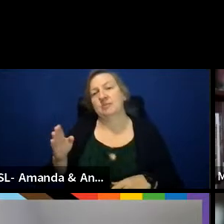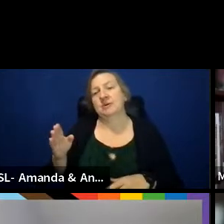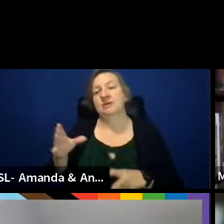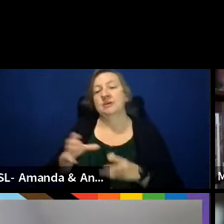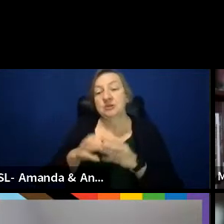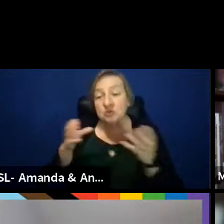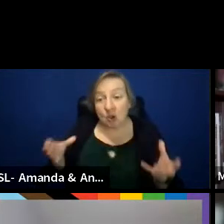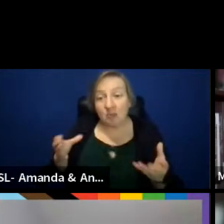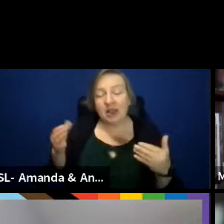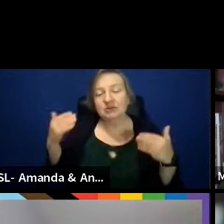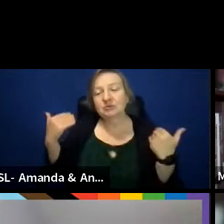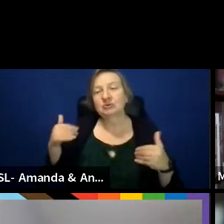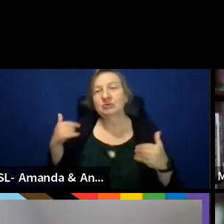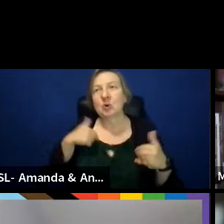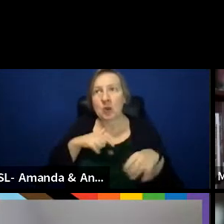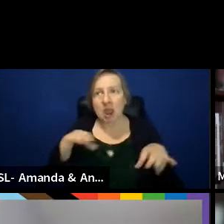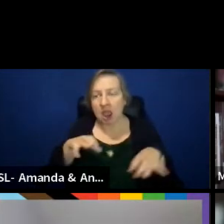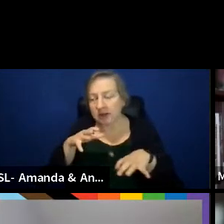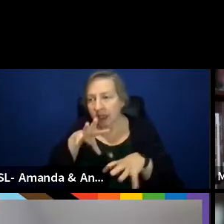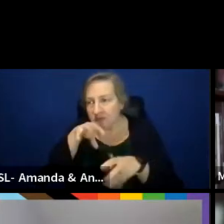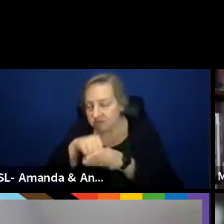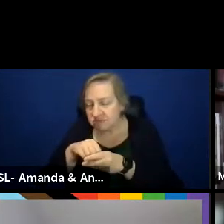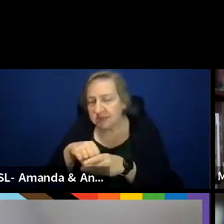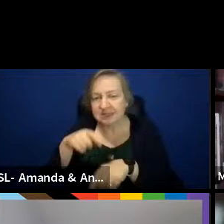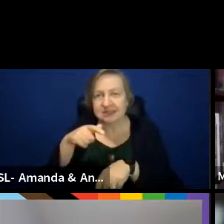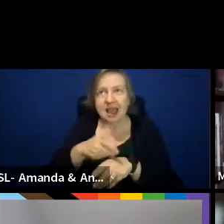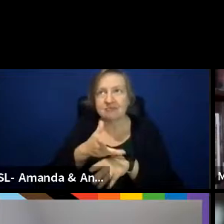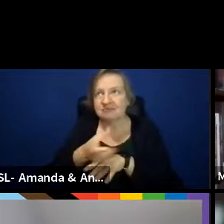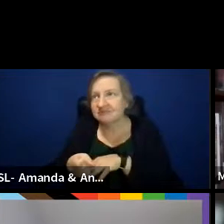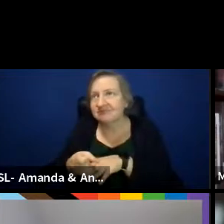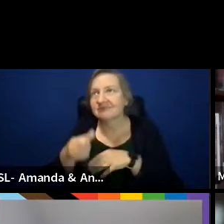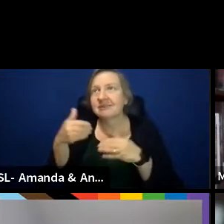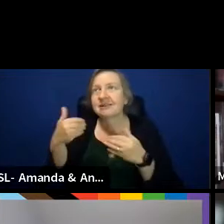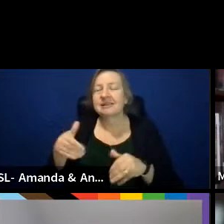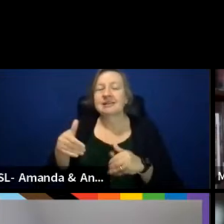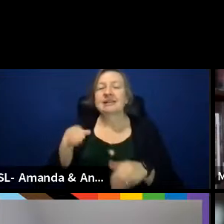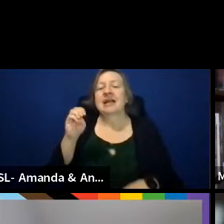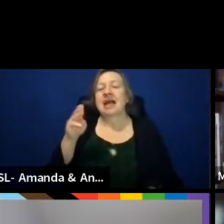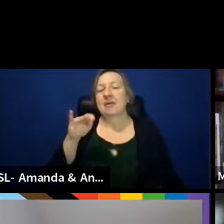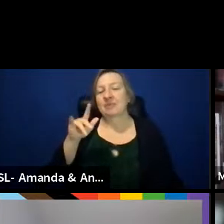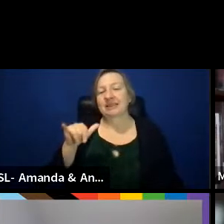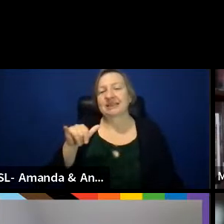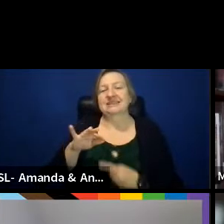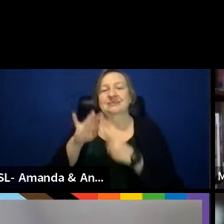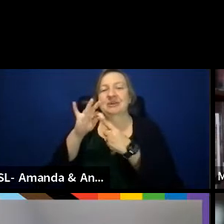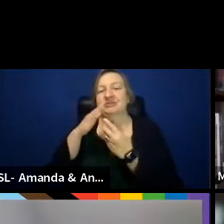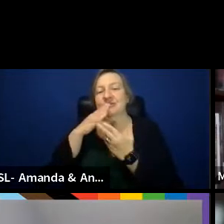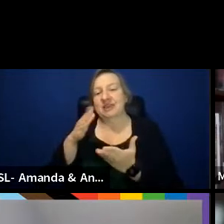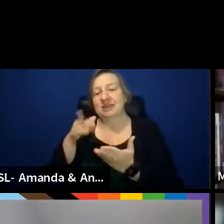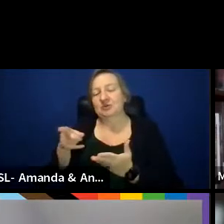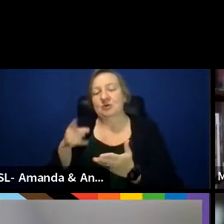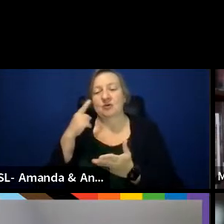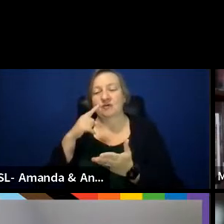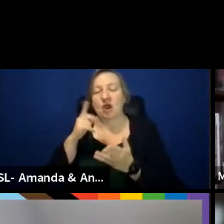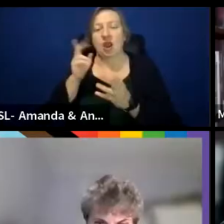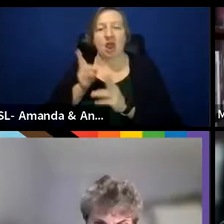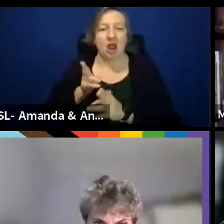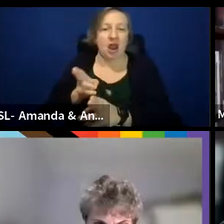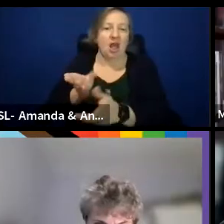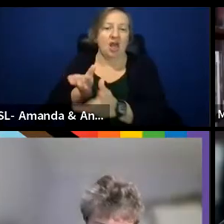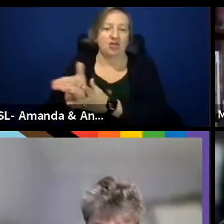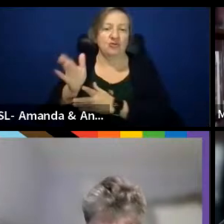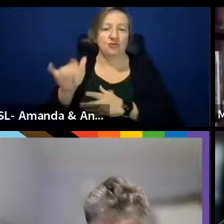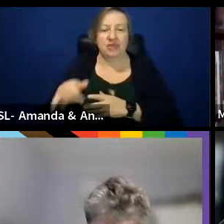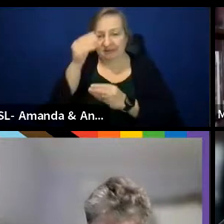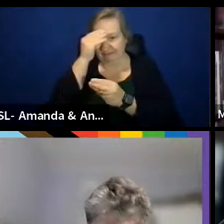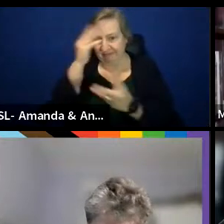so that we were very actively engaged and we ran out of time. So Emily, special thanks to you for kind of racing through that content. I